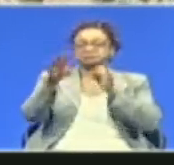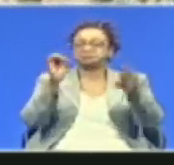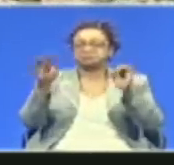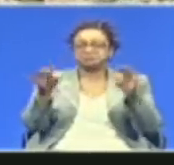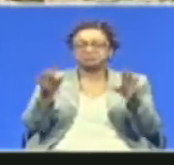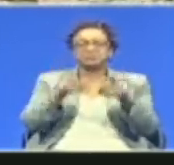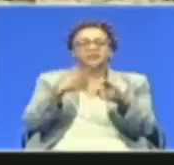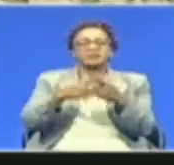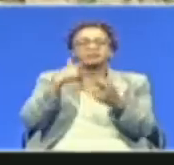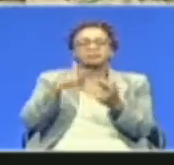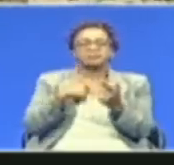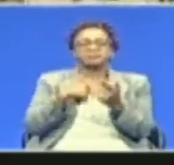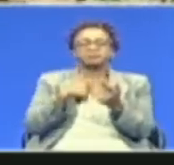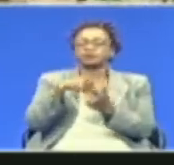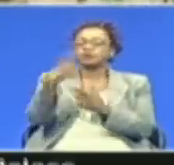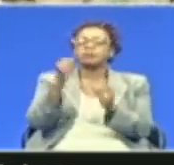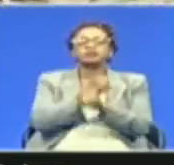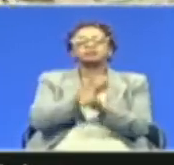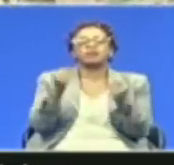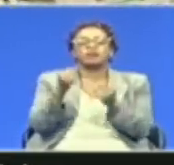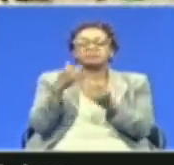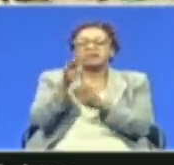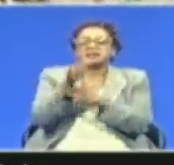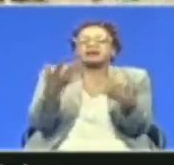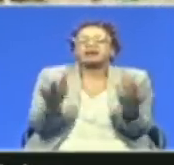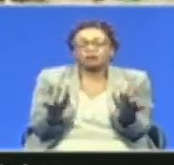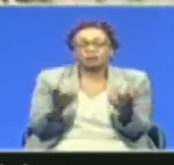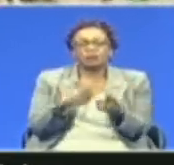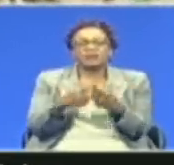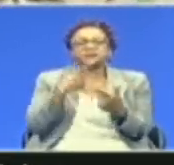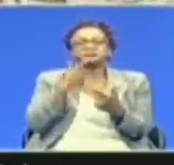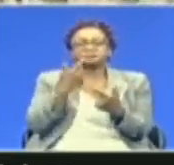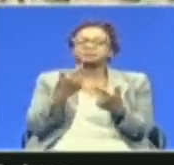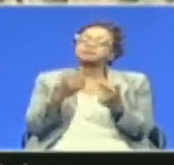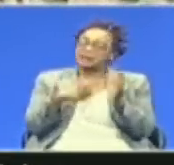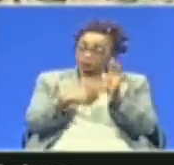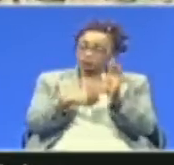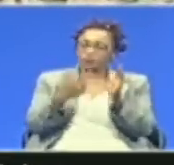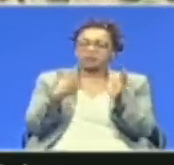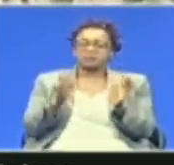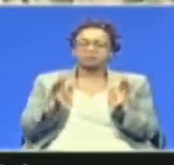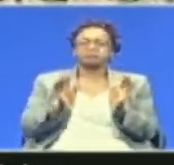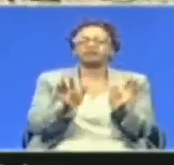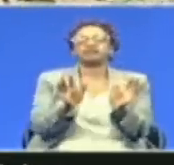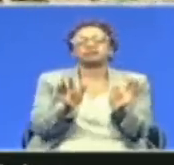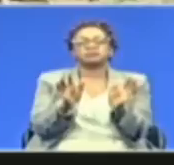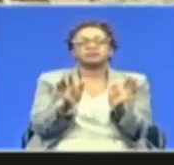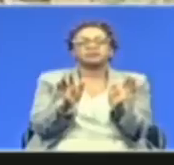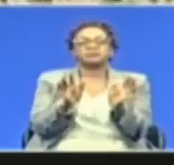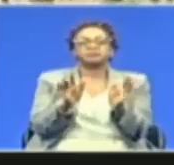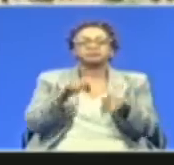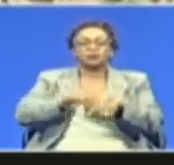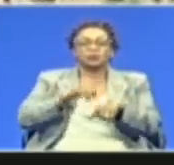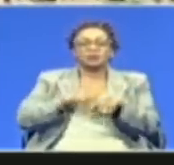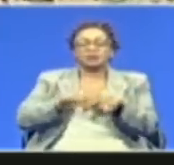she told me that you are not going, I told her, how will you stop me? Then she told me, let me show you. Then she just gave me a push. I know when a woman pushes you